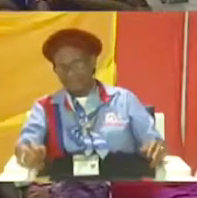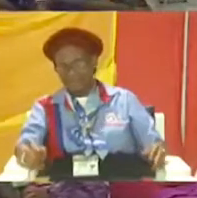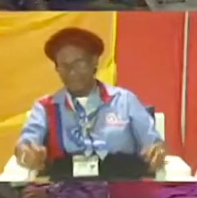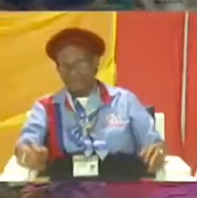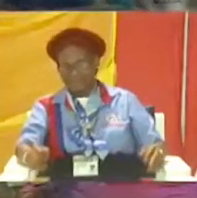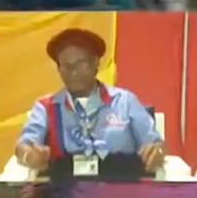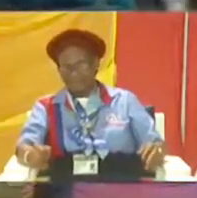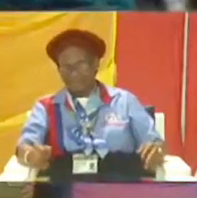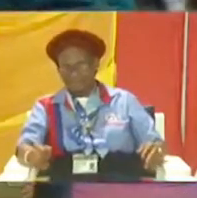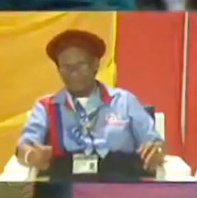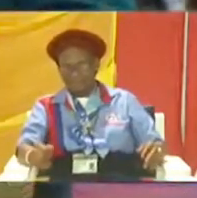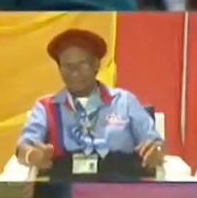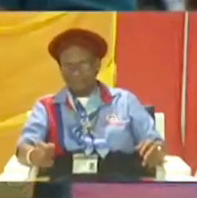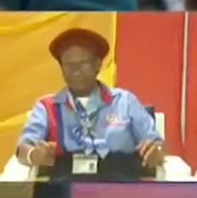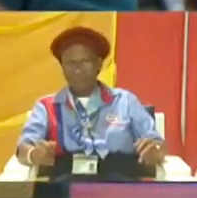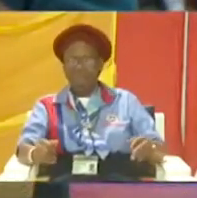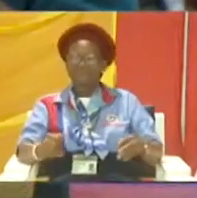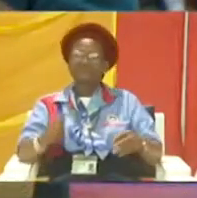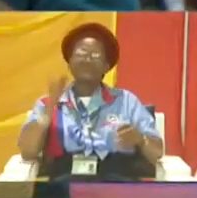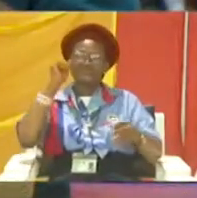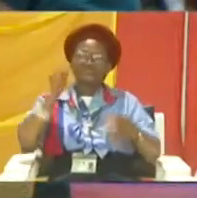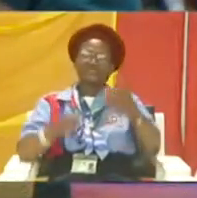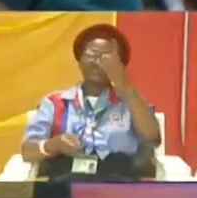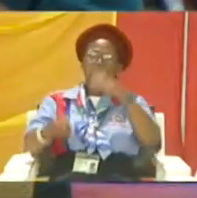She came during the convention. We